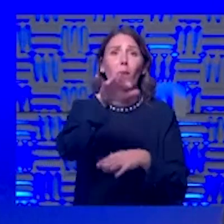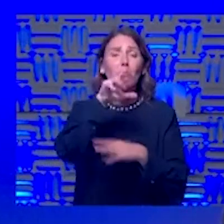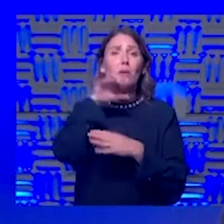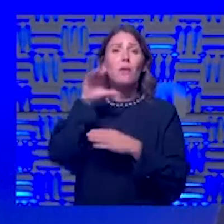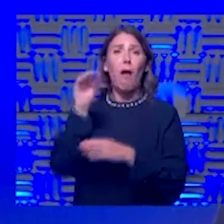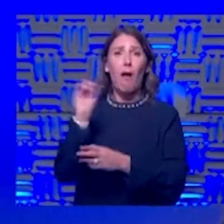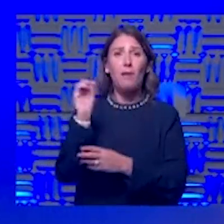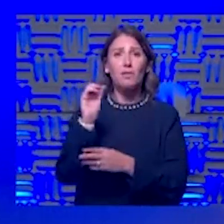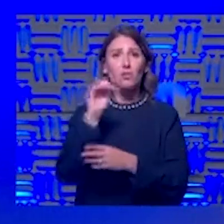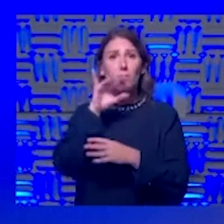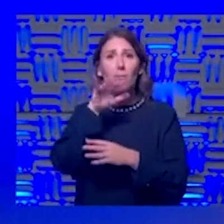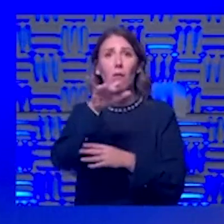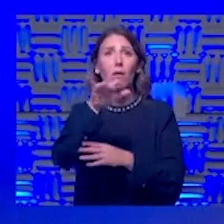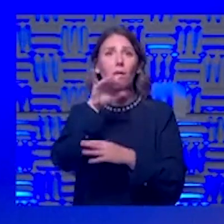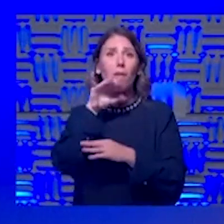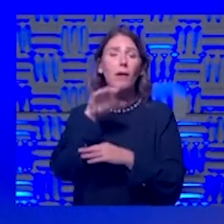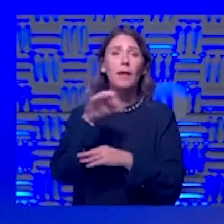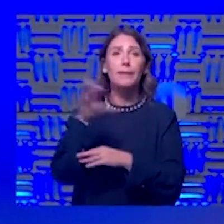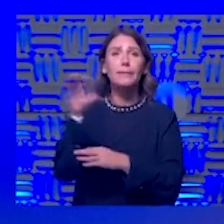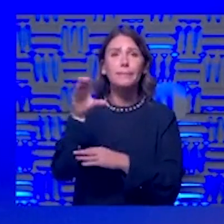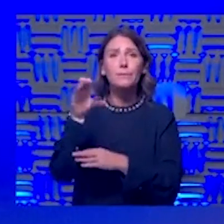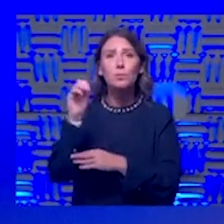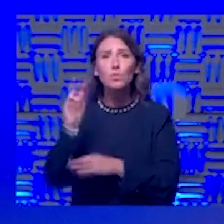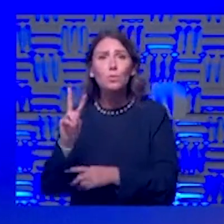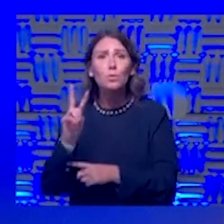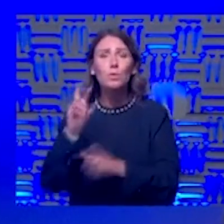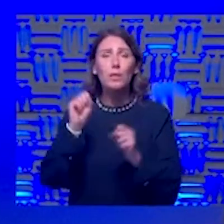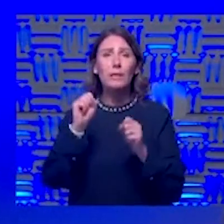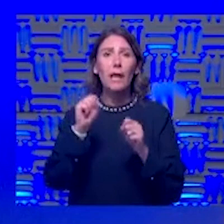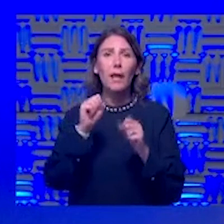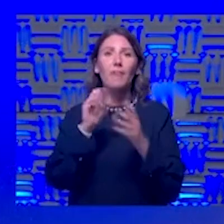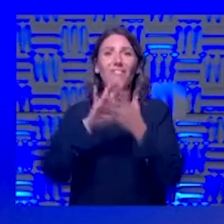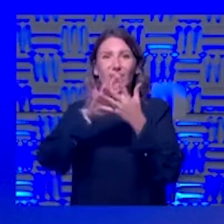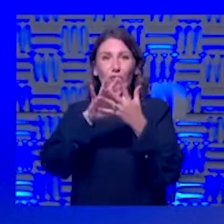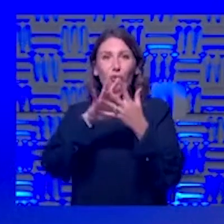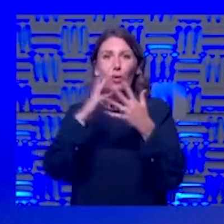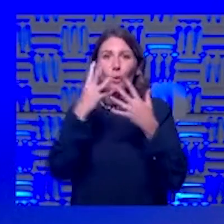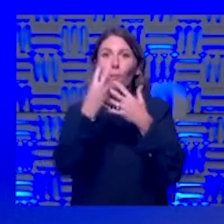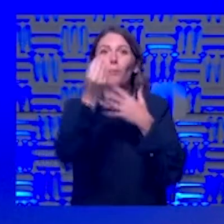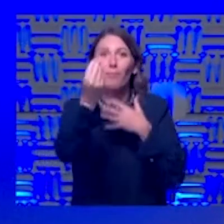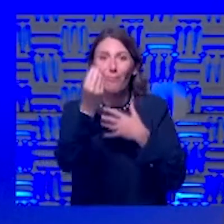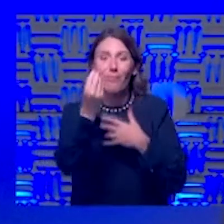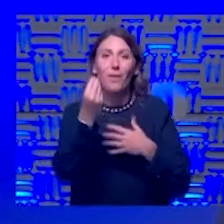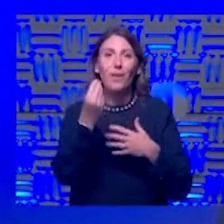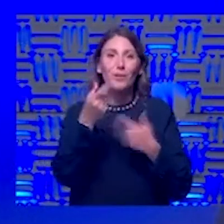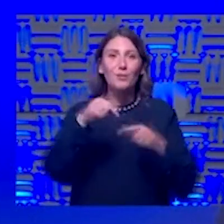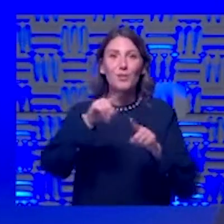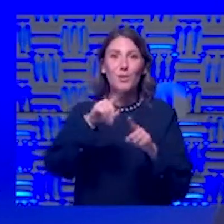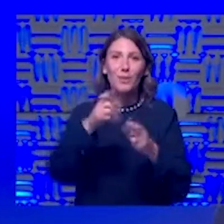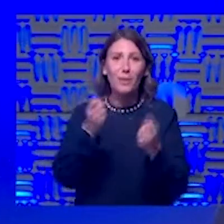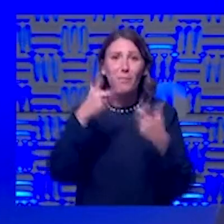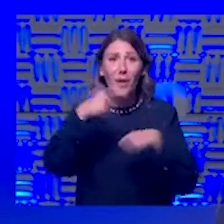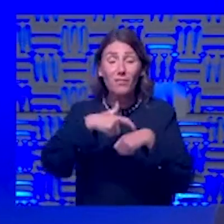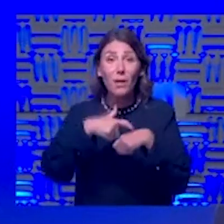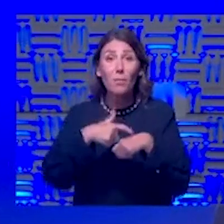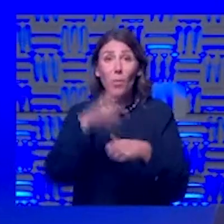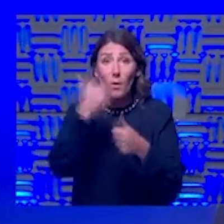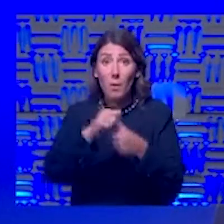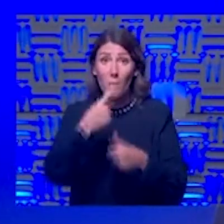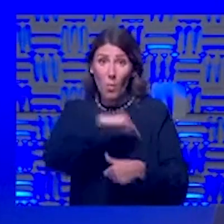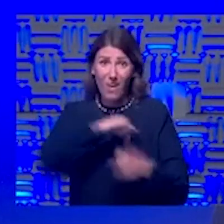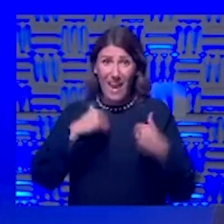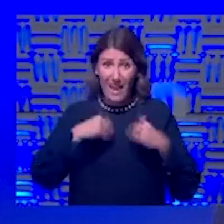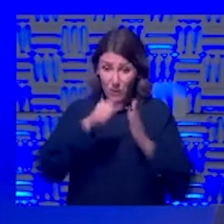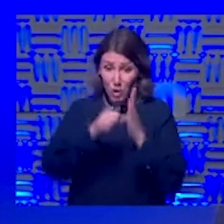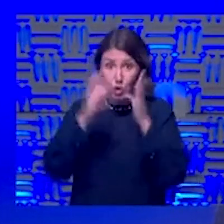oxygen, and carbon dioxide will be able to filter out. During that amount of time, remember, we have surgeons who do 8,